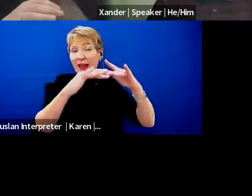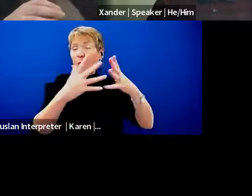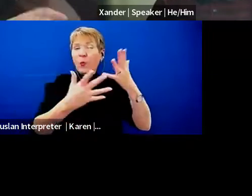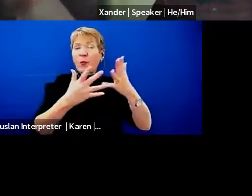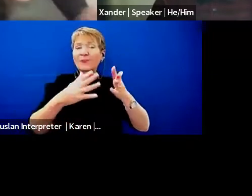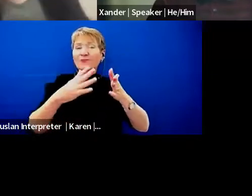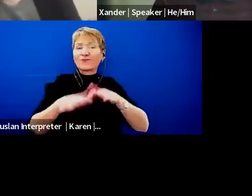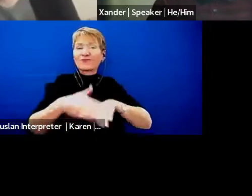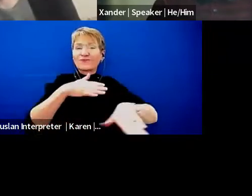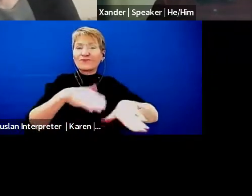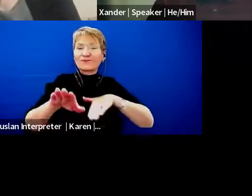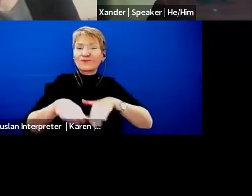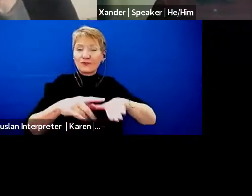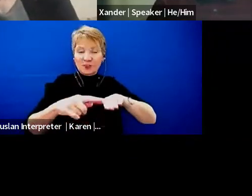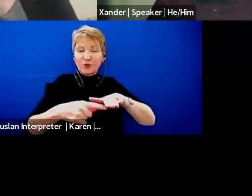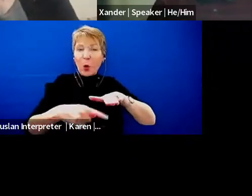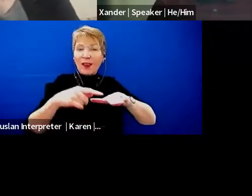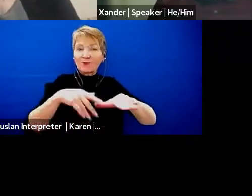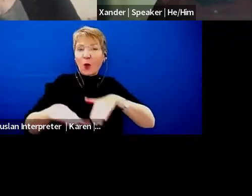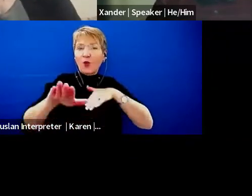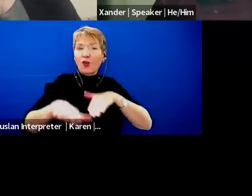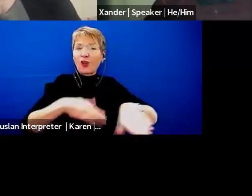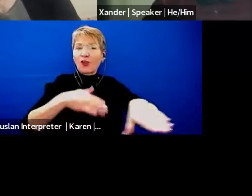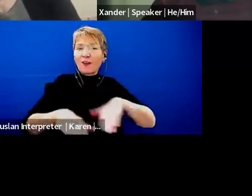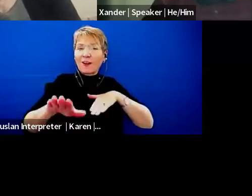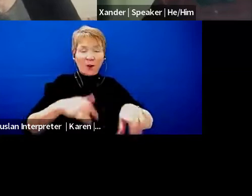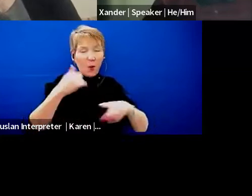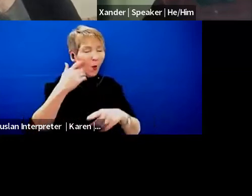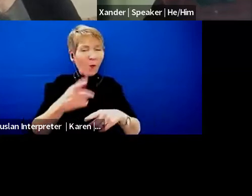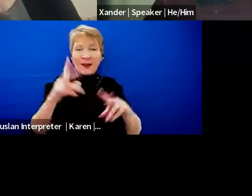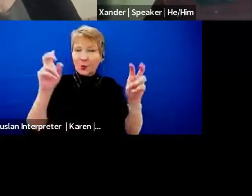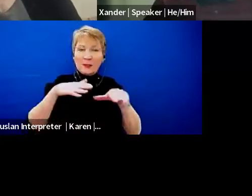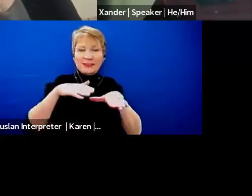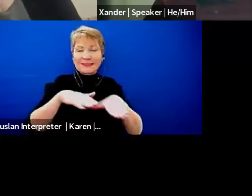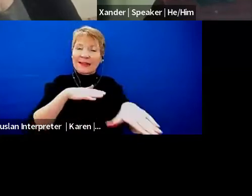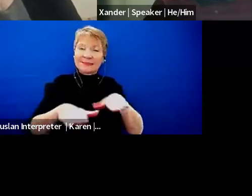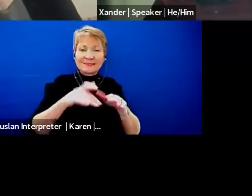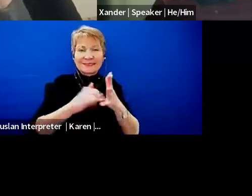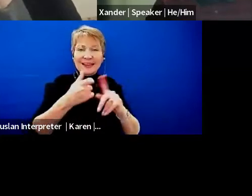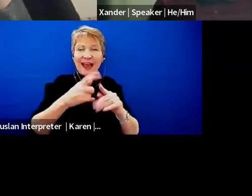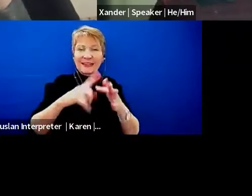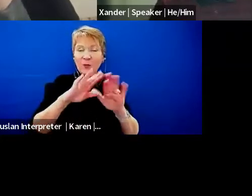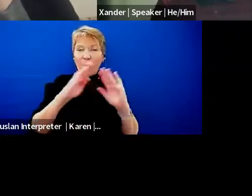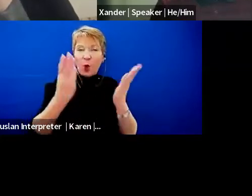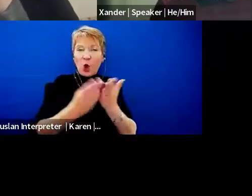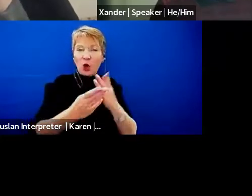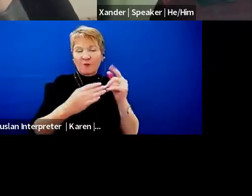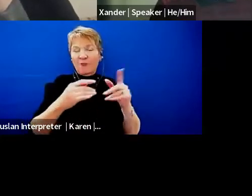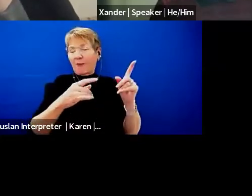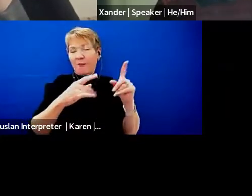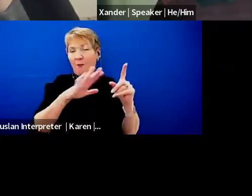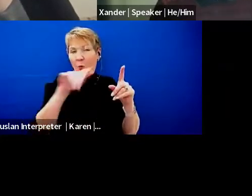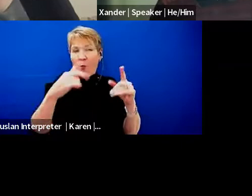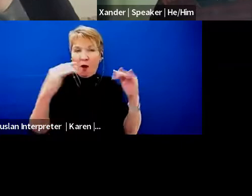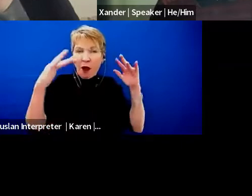the only roller skating rink, and it was just the best place to be. Roller skating was really